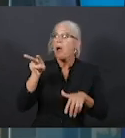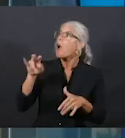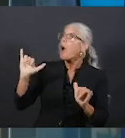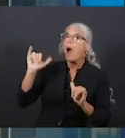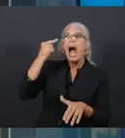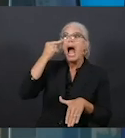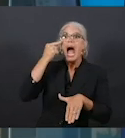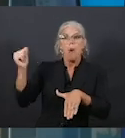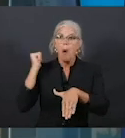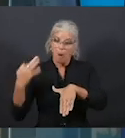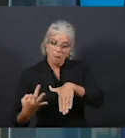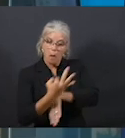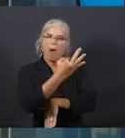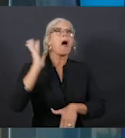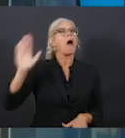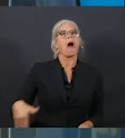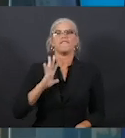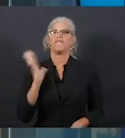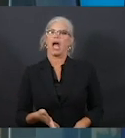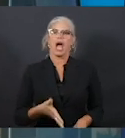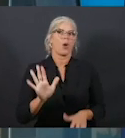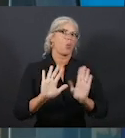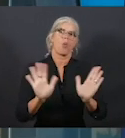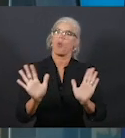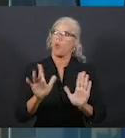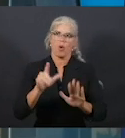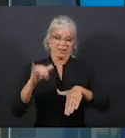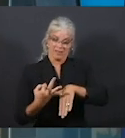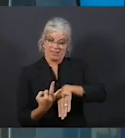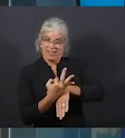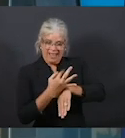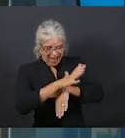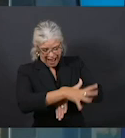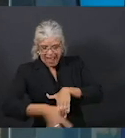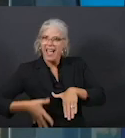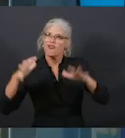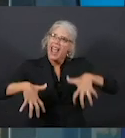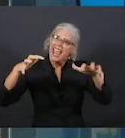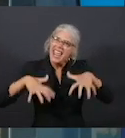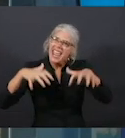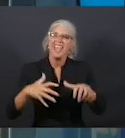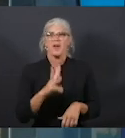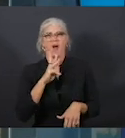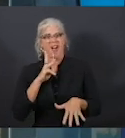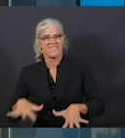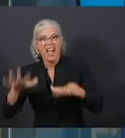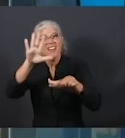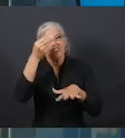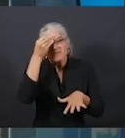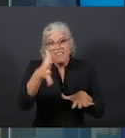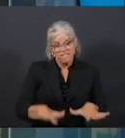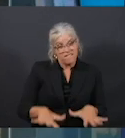going to have major impacts from the storm. So flood water is dangerous. Hide from the wind but run